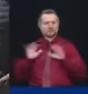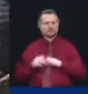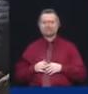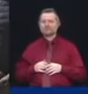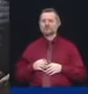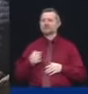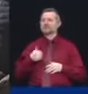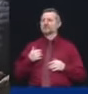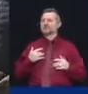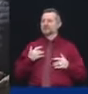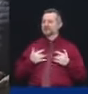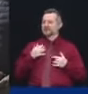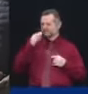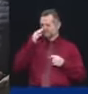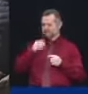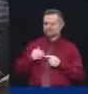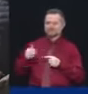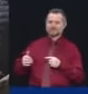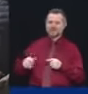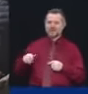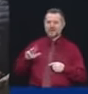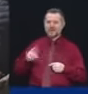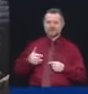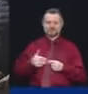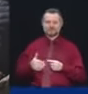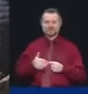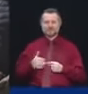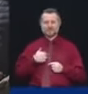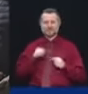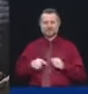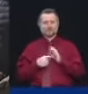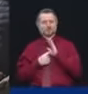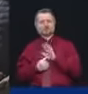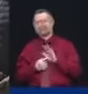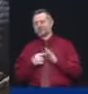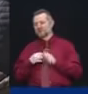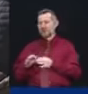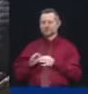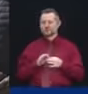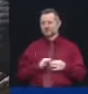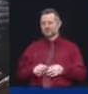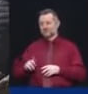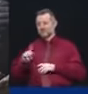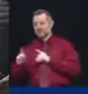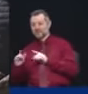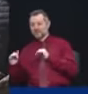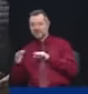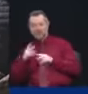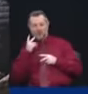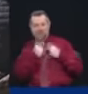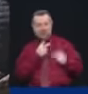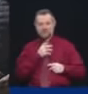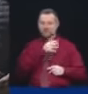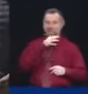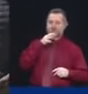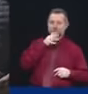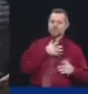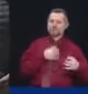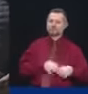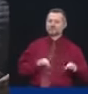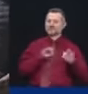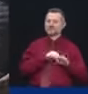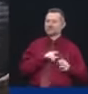now, we'll be able to connect those dots again, welcoming customers back to the New York State Fair. I